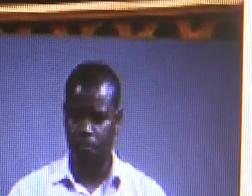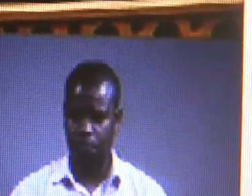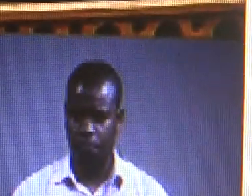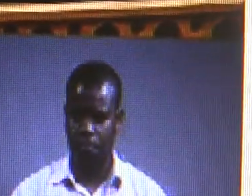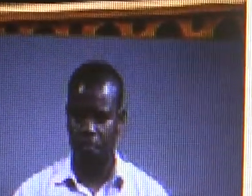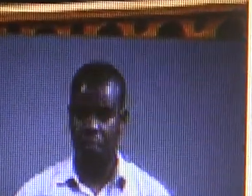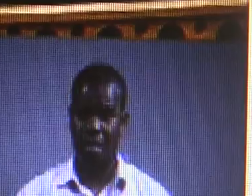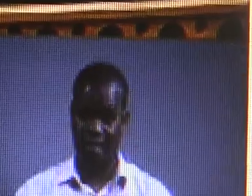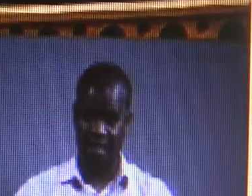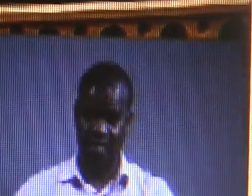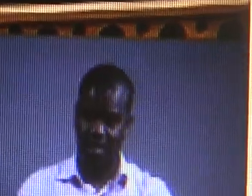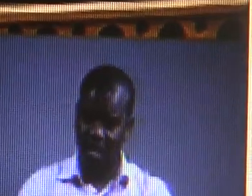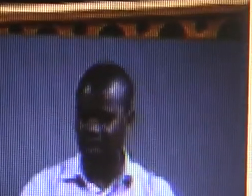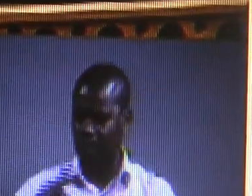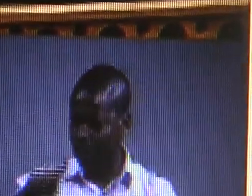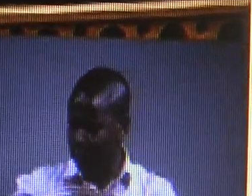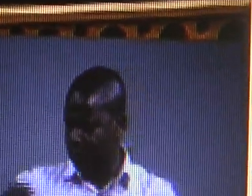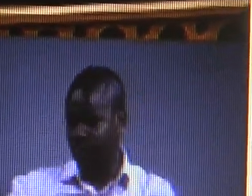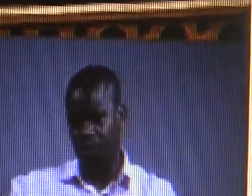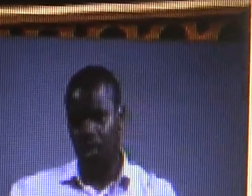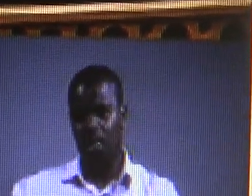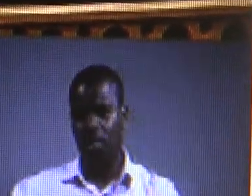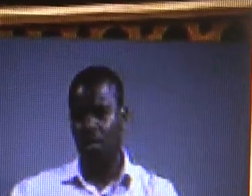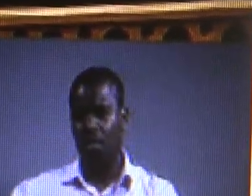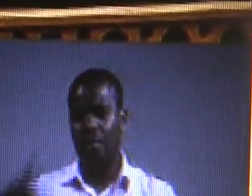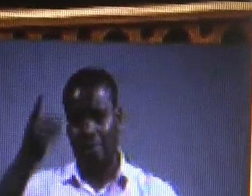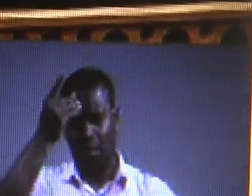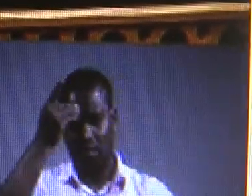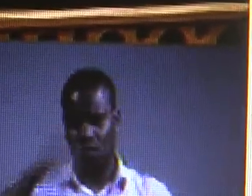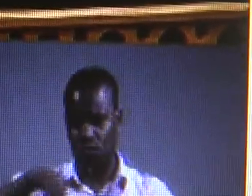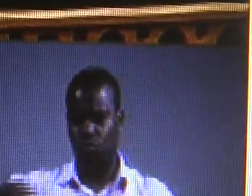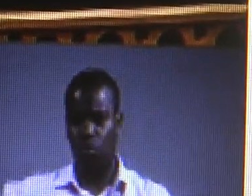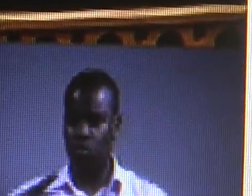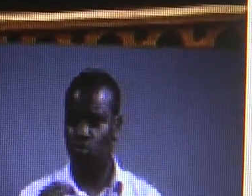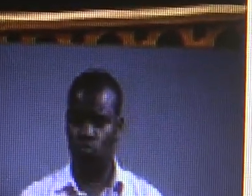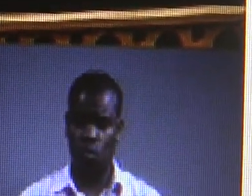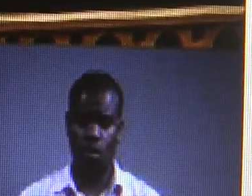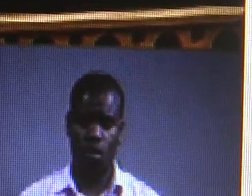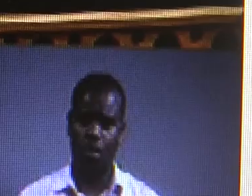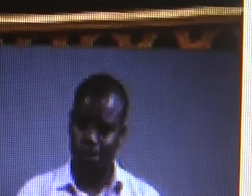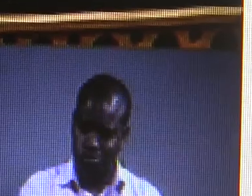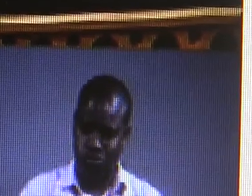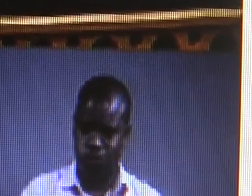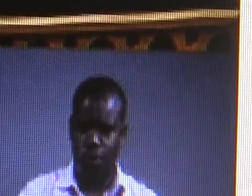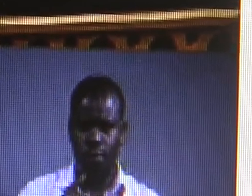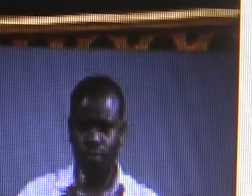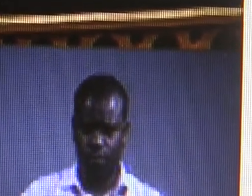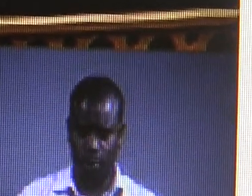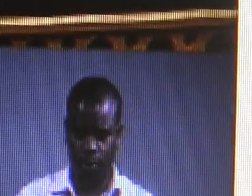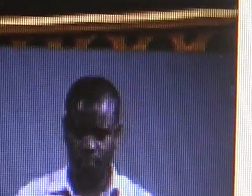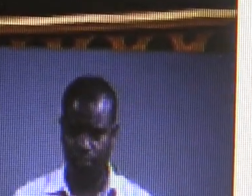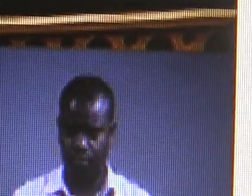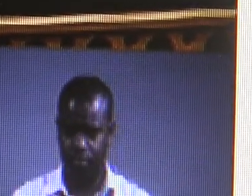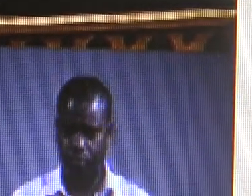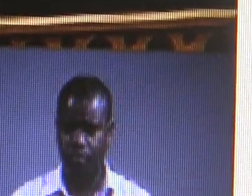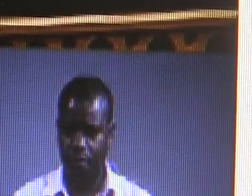of cancer and other diseases, returning to doctors the discretion that they used to have and